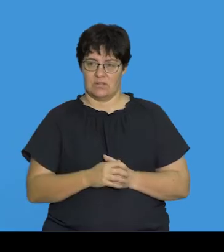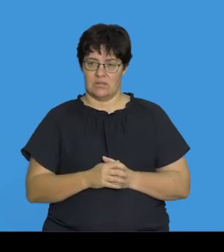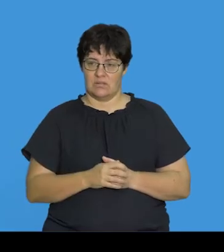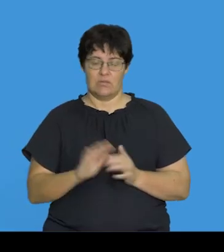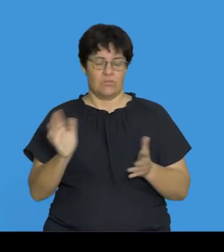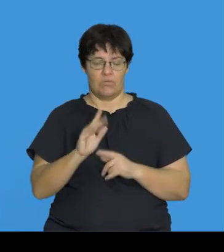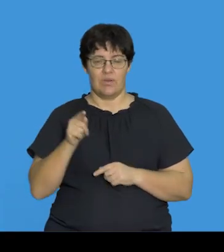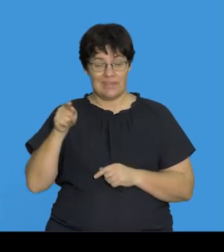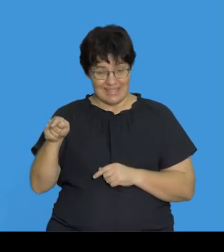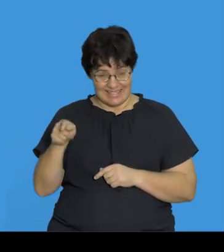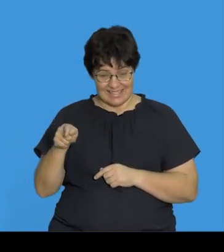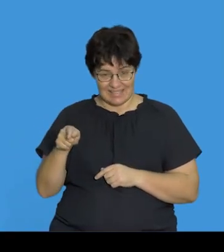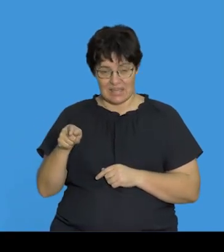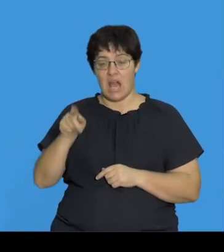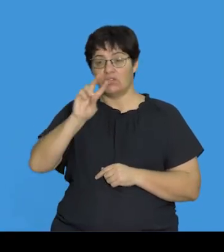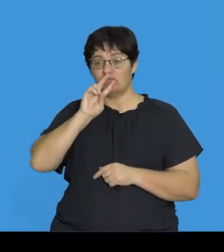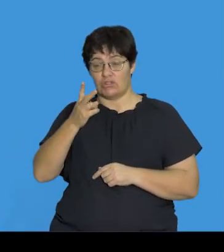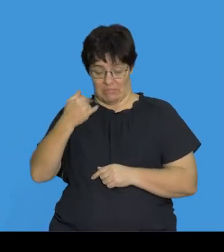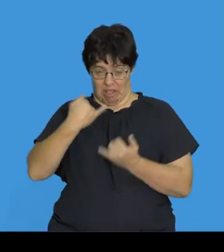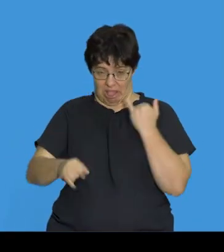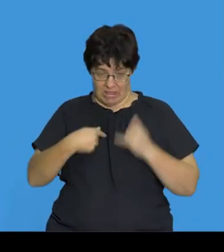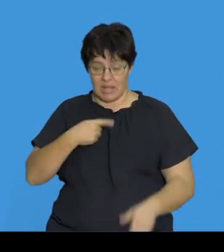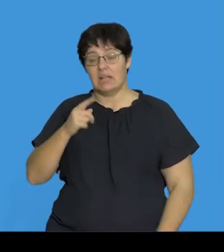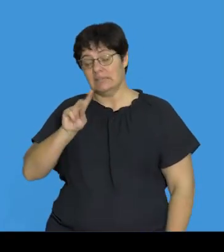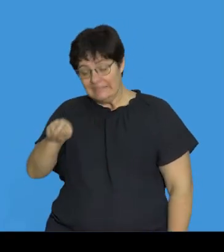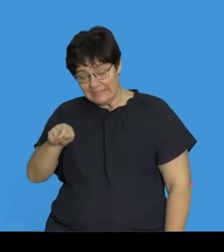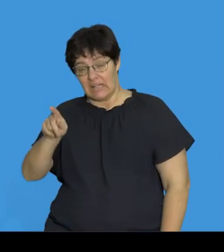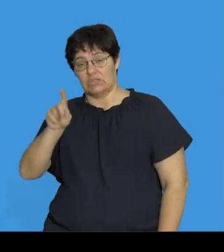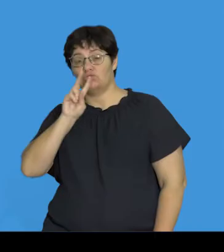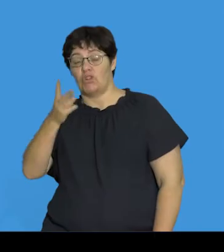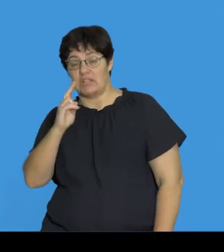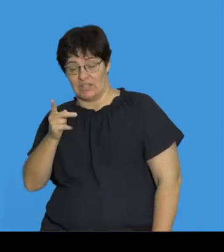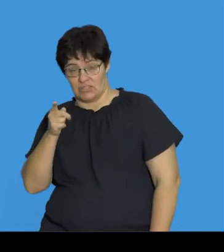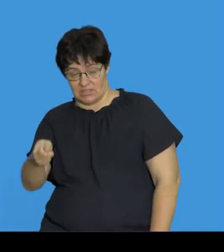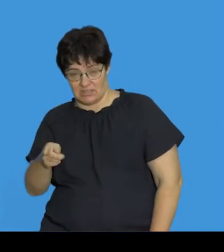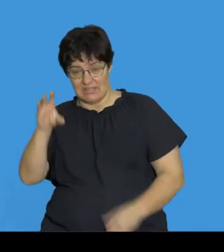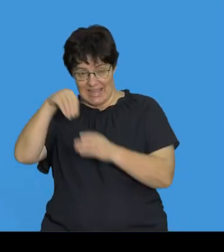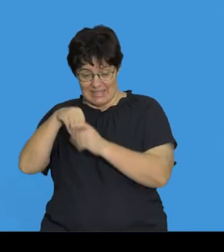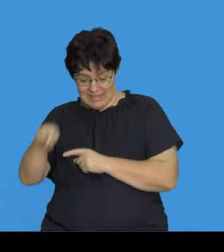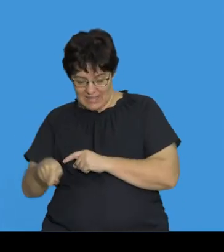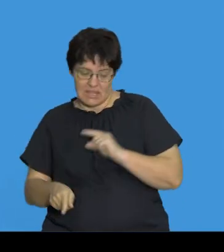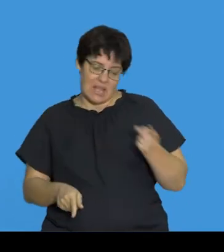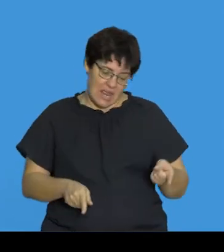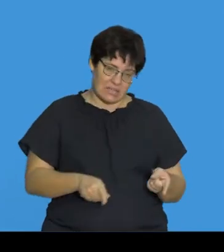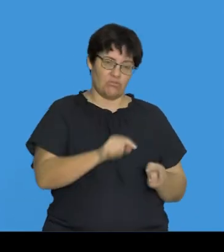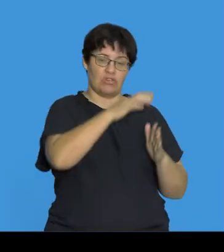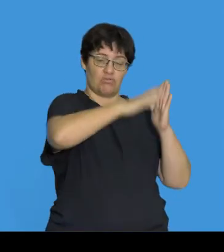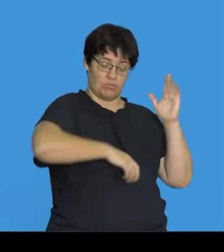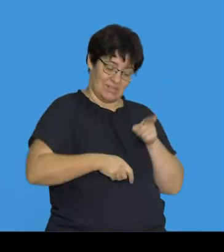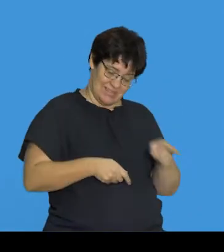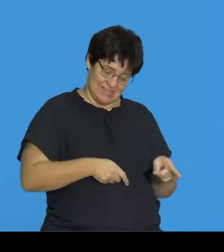so I'm going to rephrase this, that's translation, my bad. which is inside there,